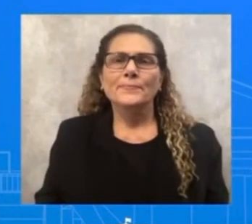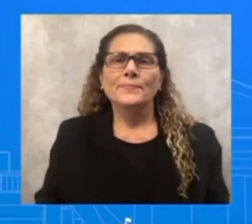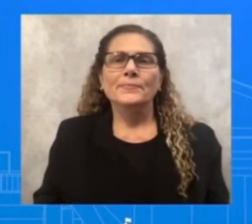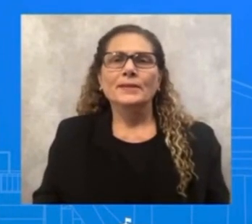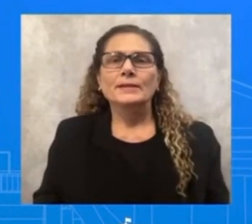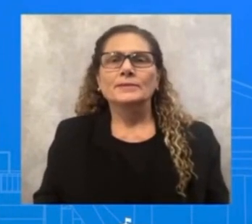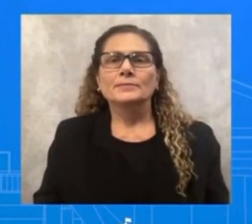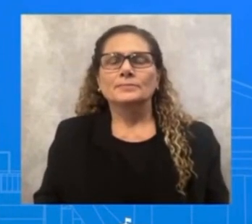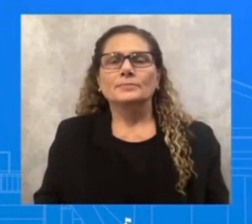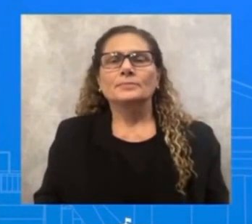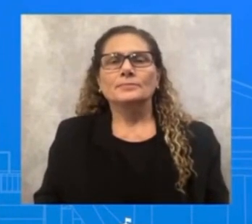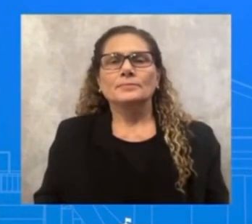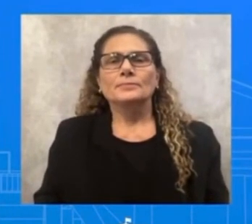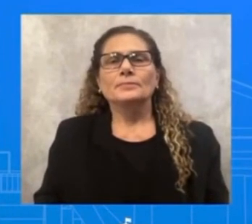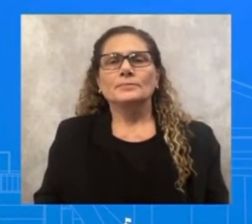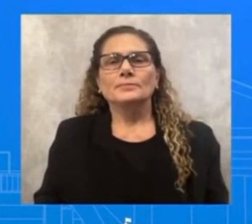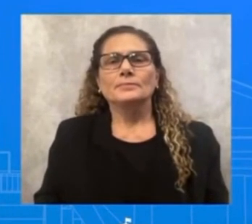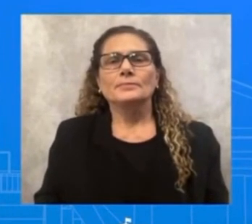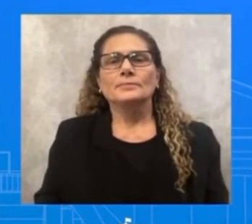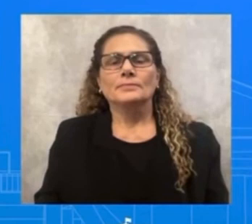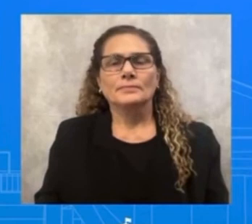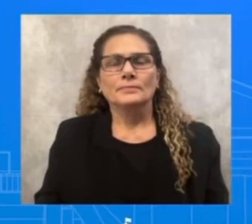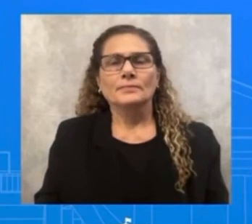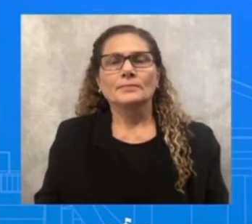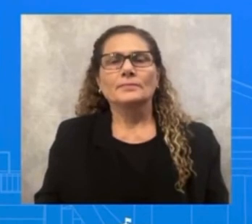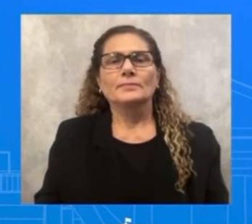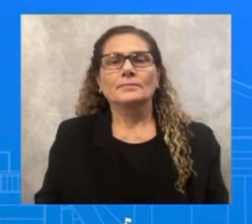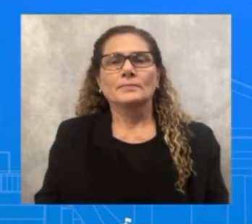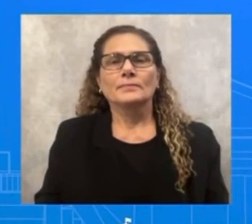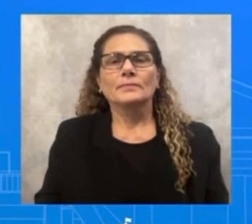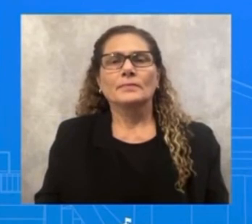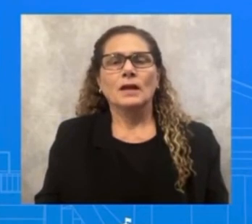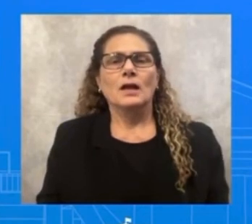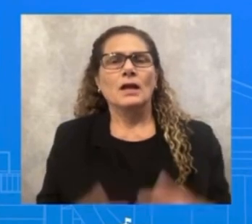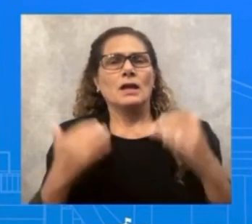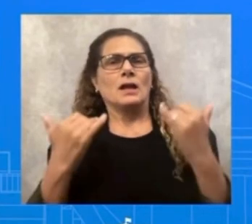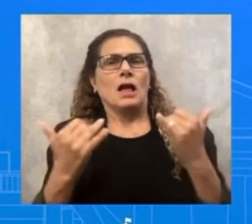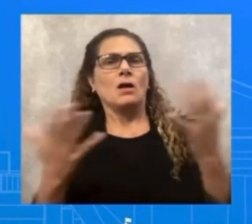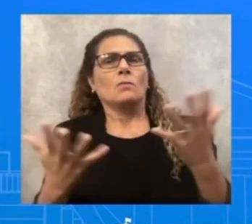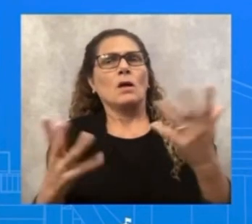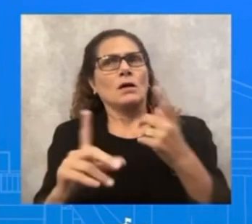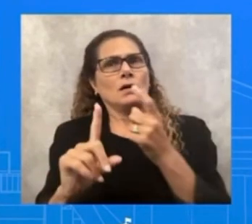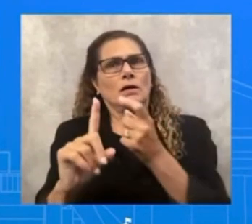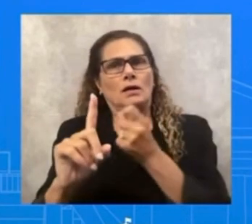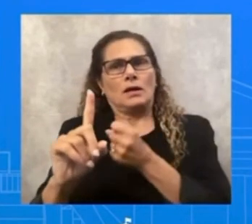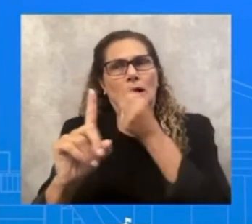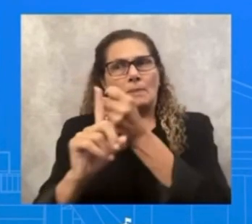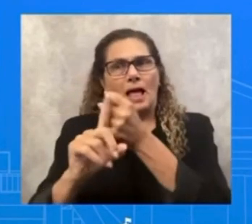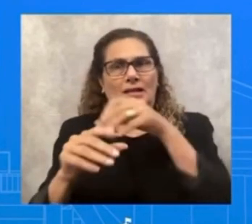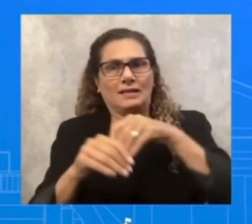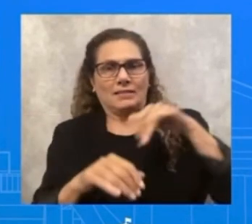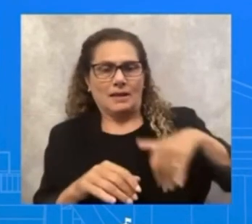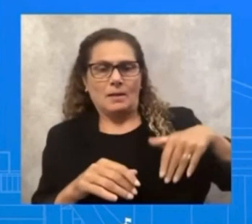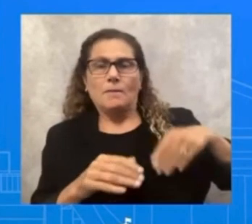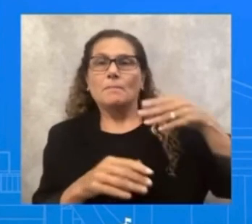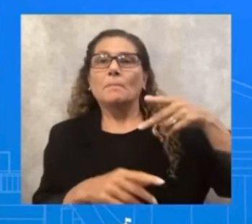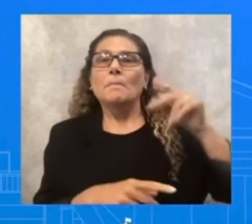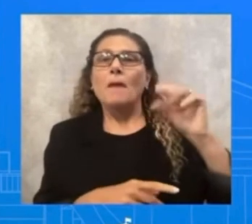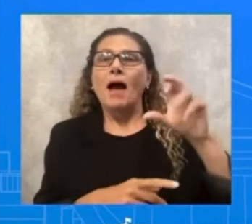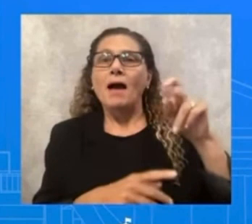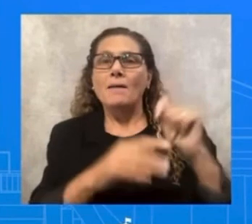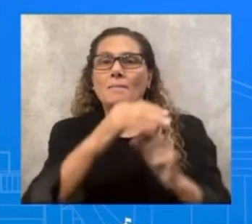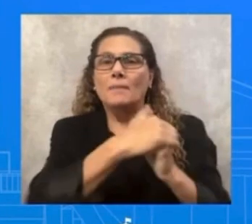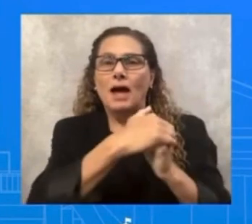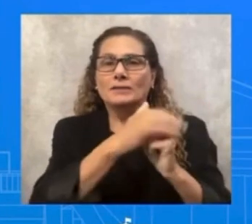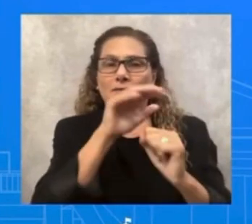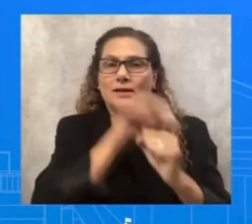people's pocketbooks and the broader economy, but there is this broad disconnect in what the polls have shown